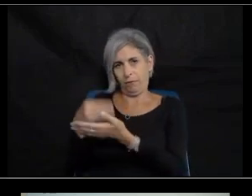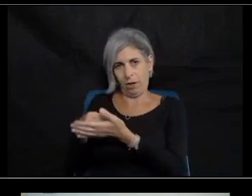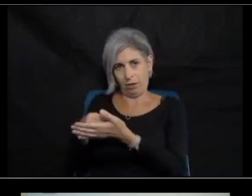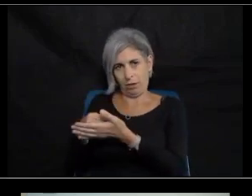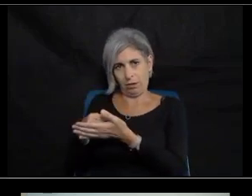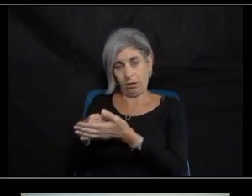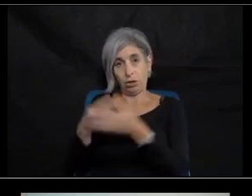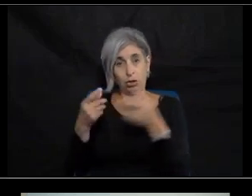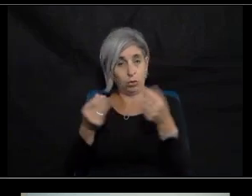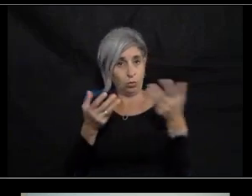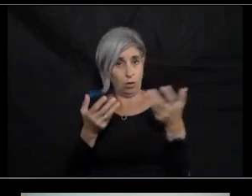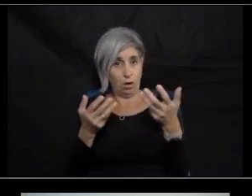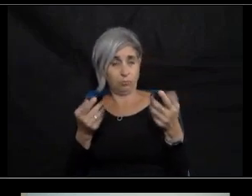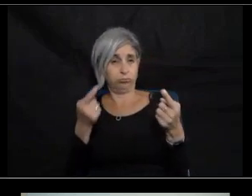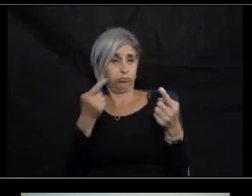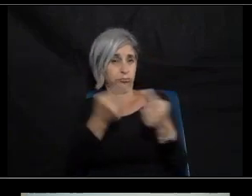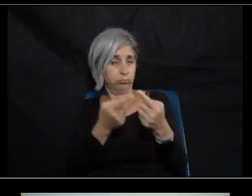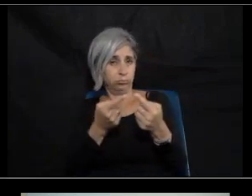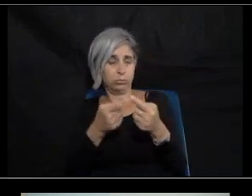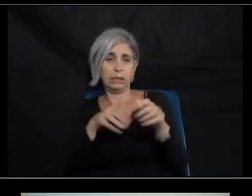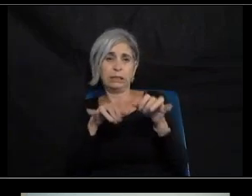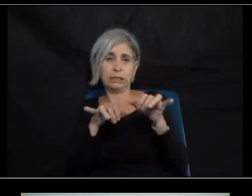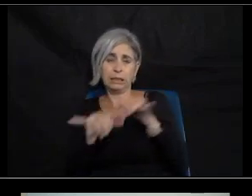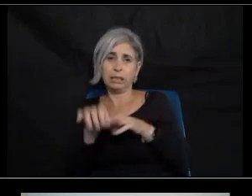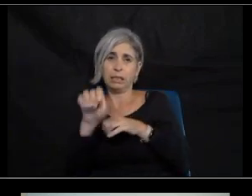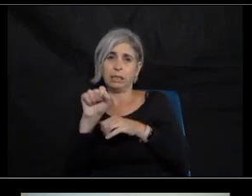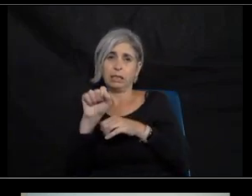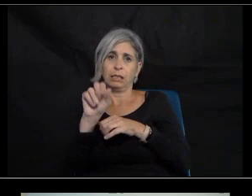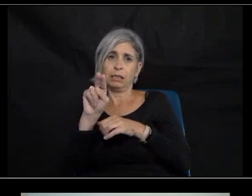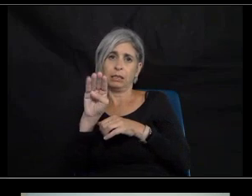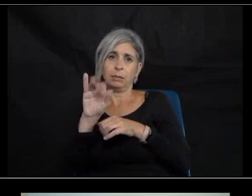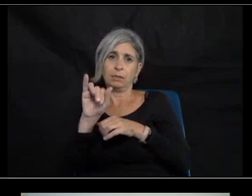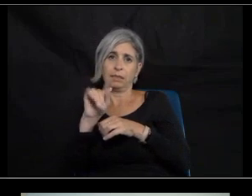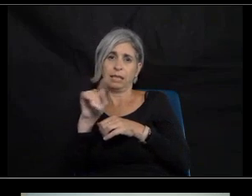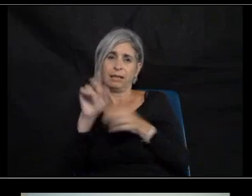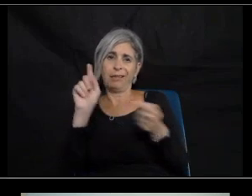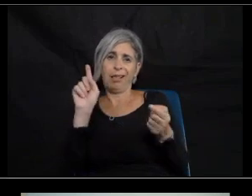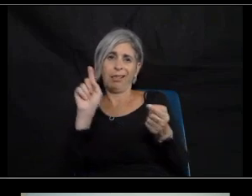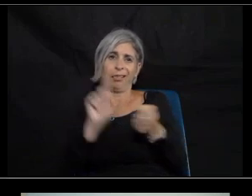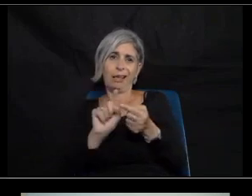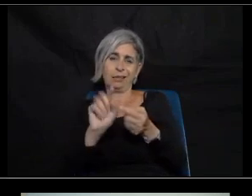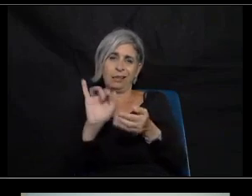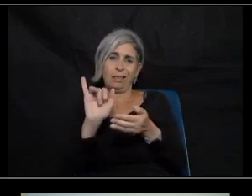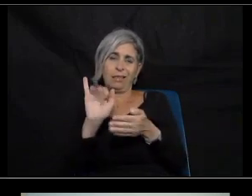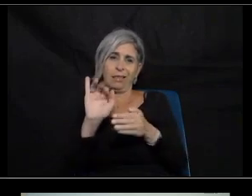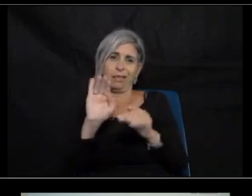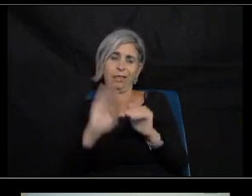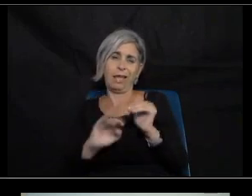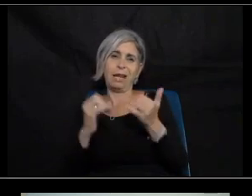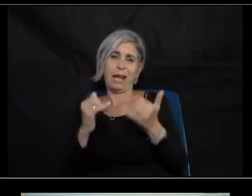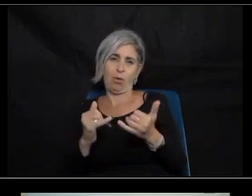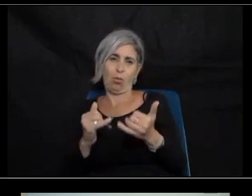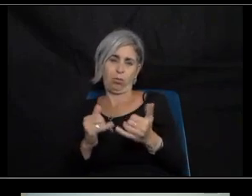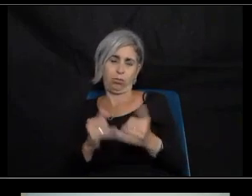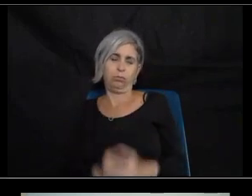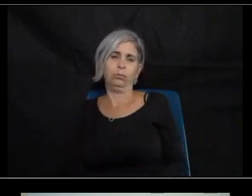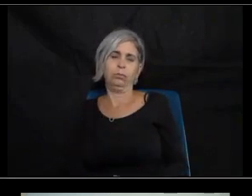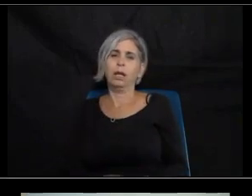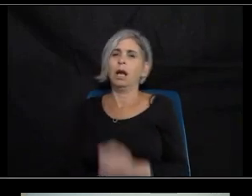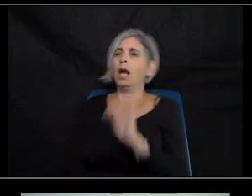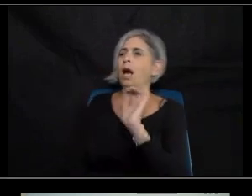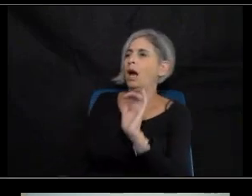trying to do is get to the point where it's still going to be subsidized, but subsidized a lot less than it is right now. That's correct.